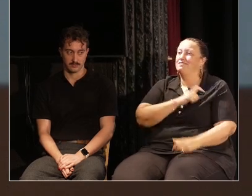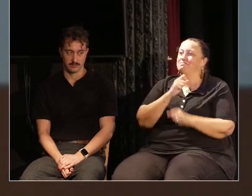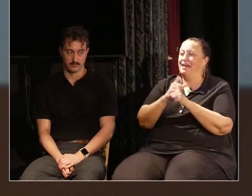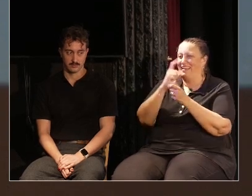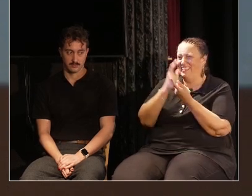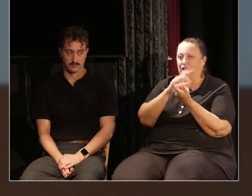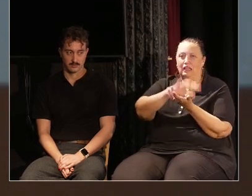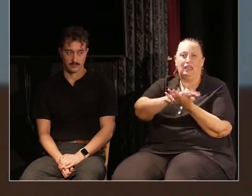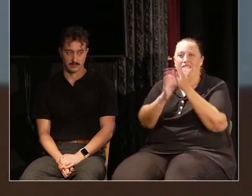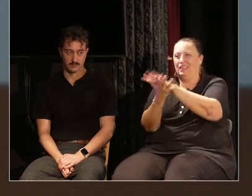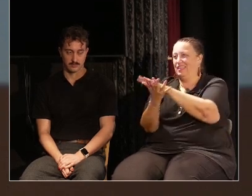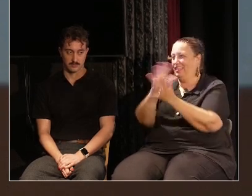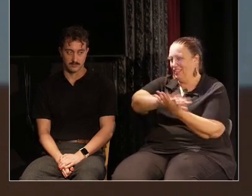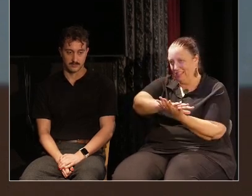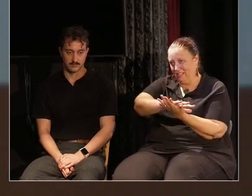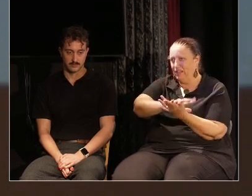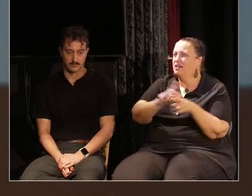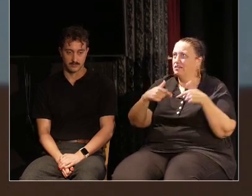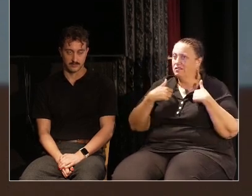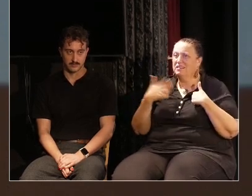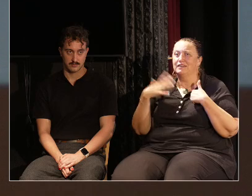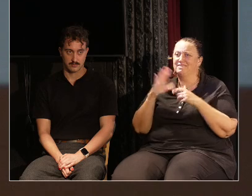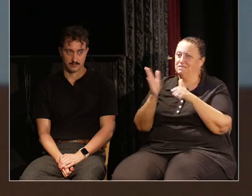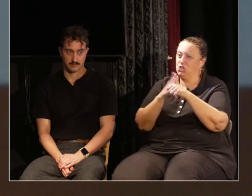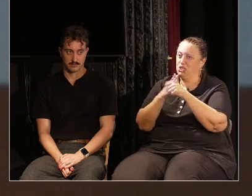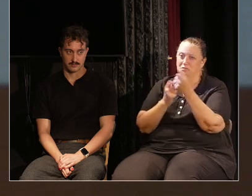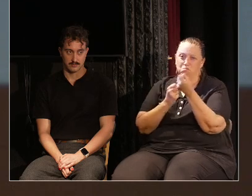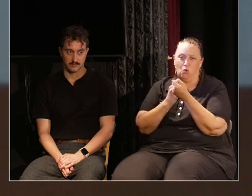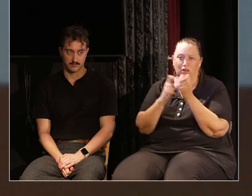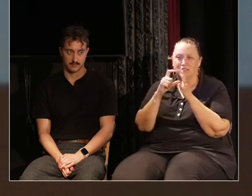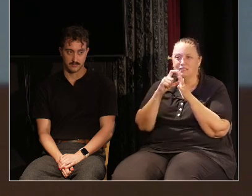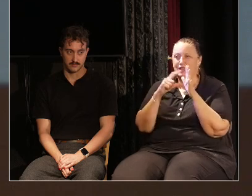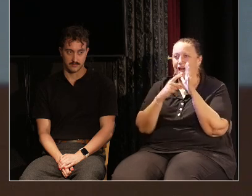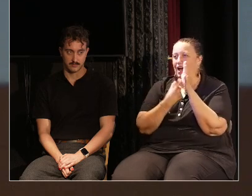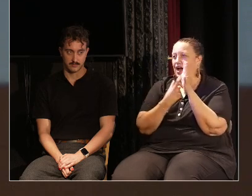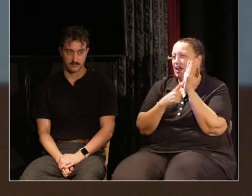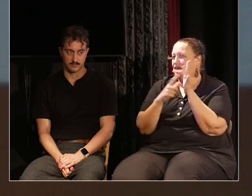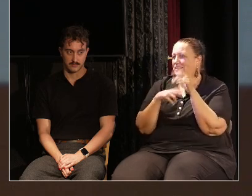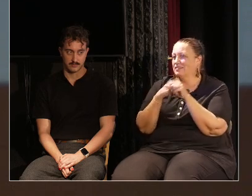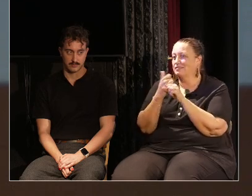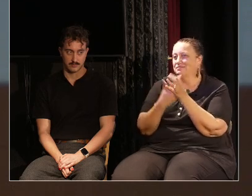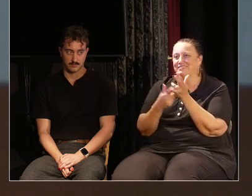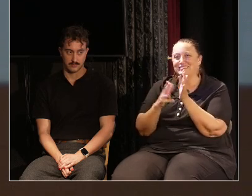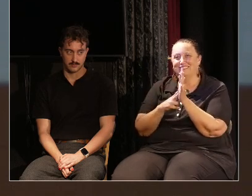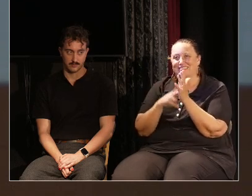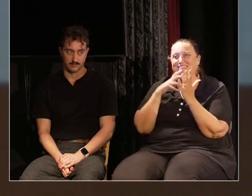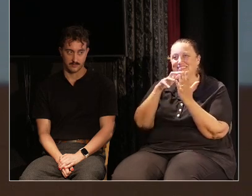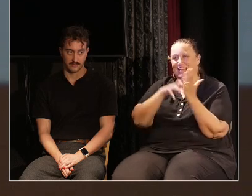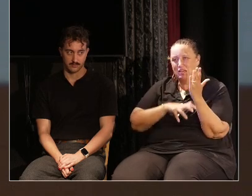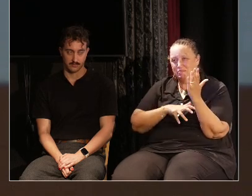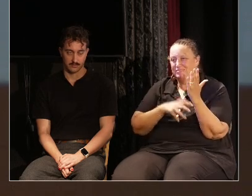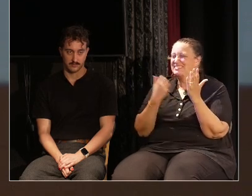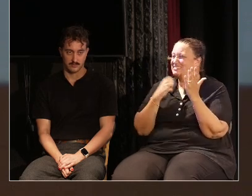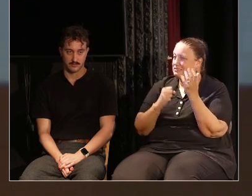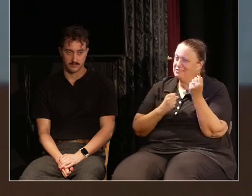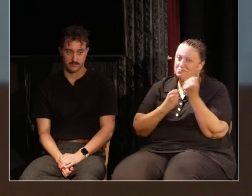think that it's important that we obviously support the Darlington Statement, and it's something that the Greens have supported and endorsed, and obviously still support and endorse that as